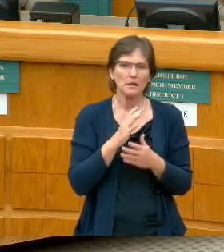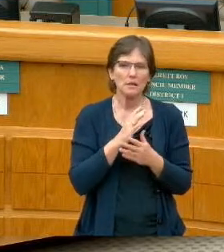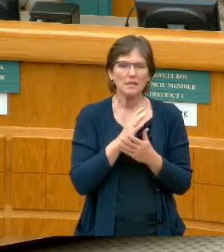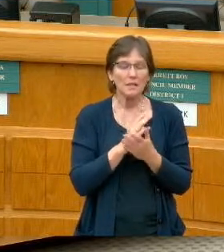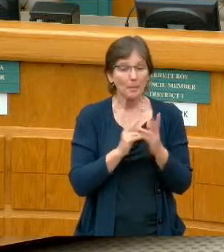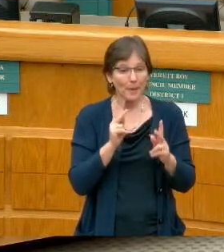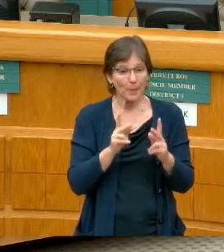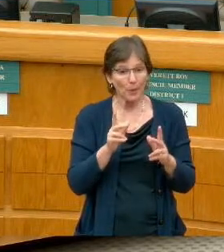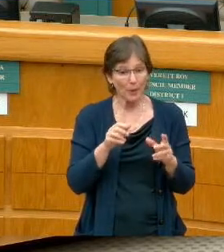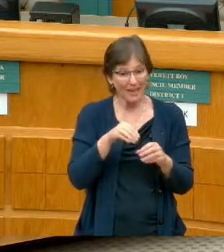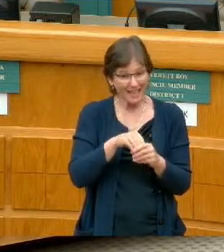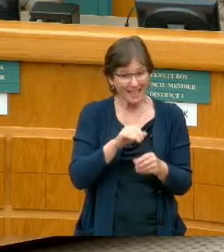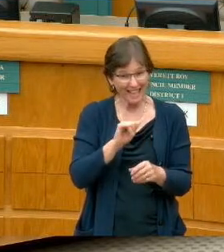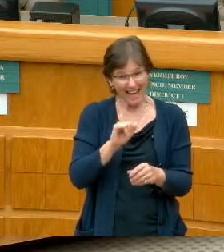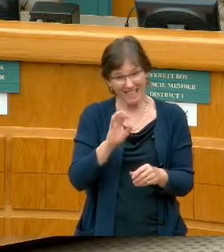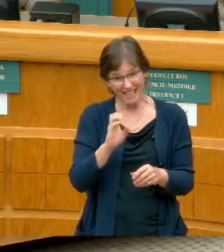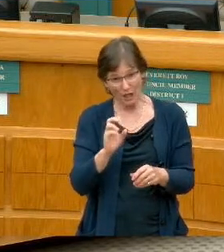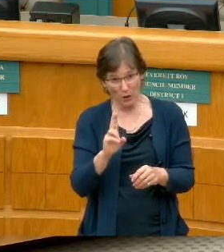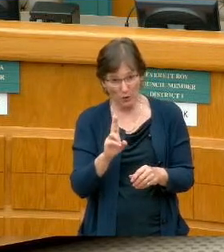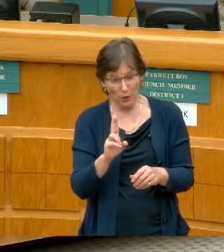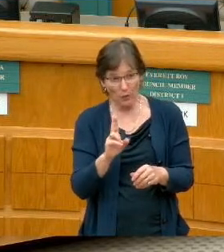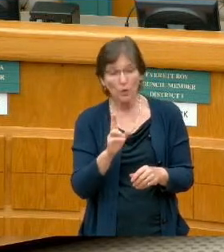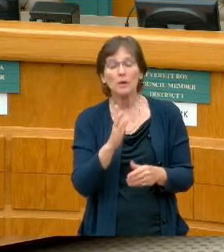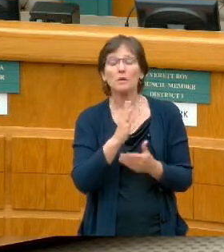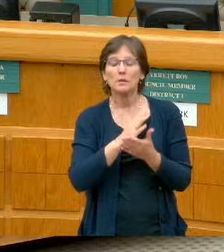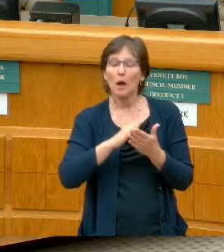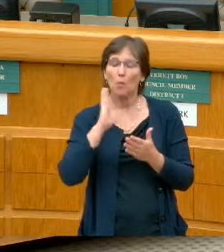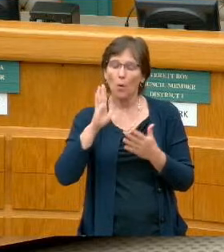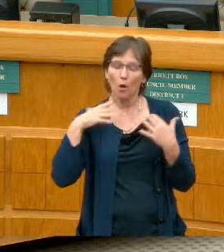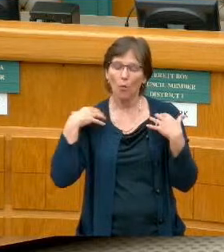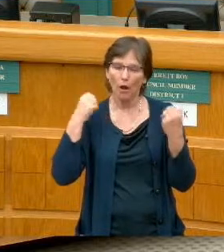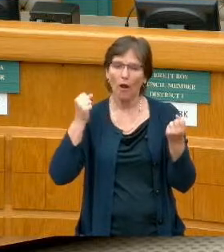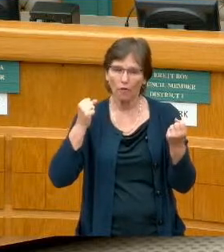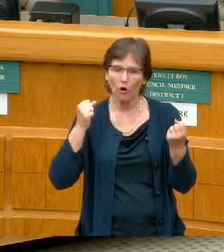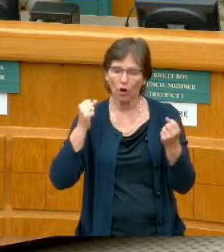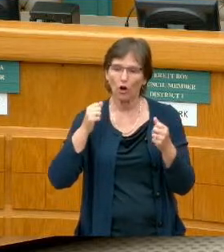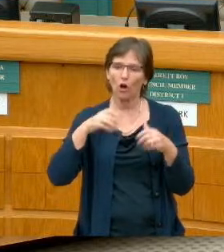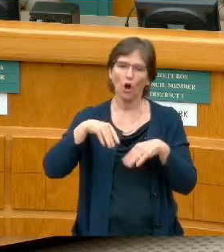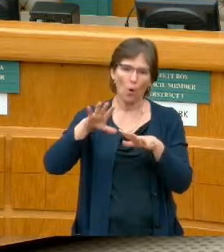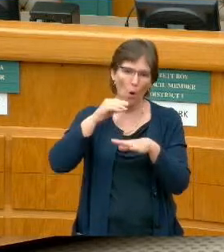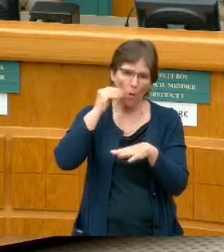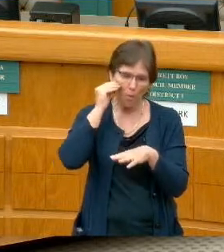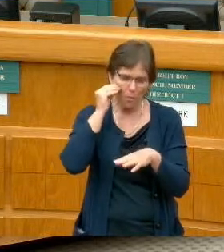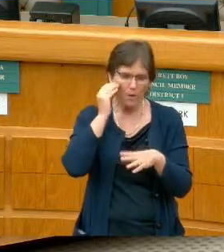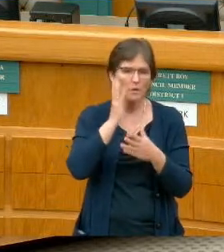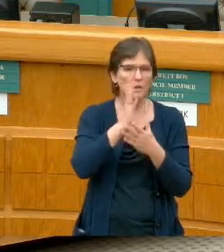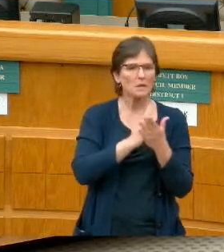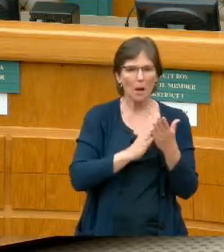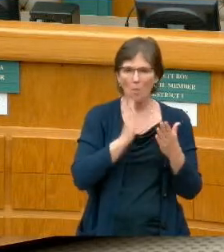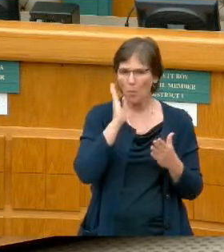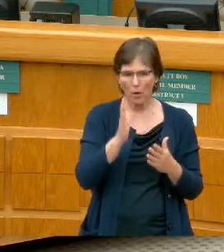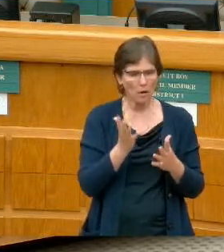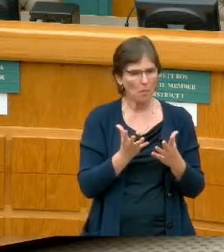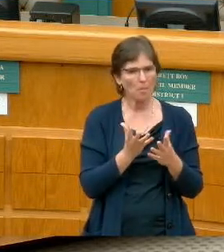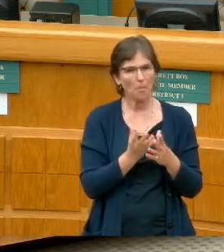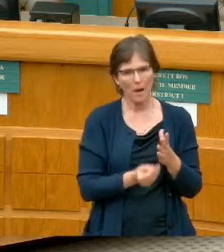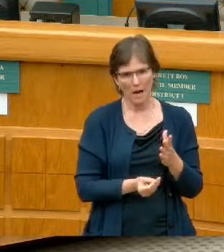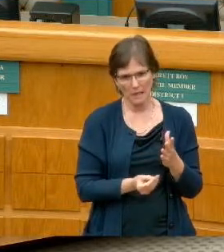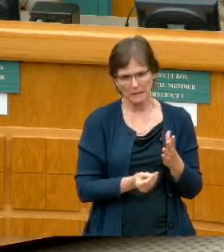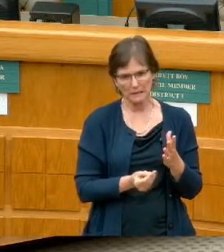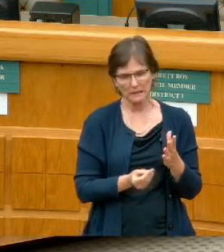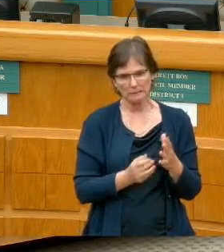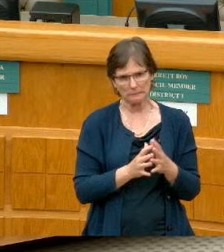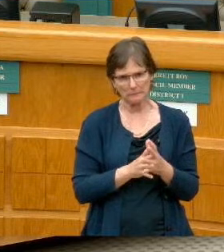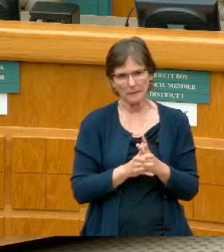them, and some patients will recover and will be discharged home to get better. The next